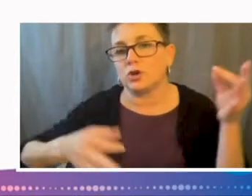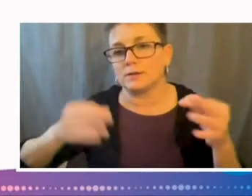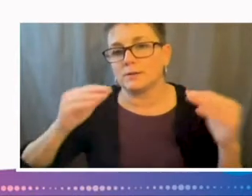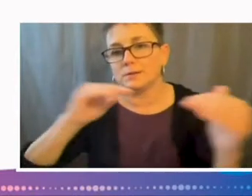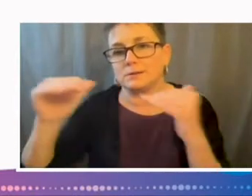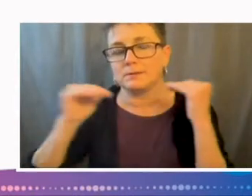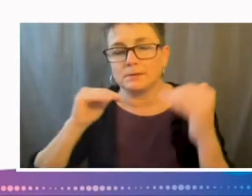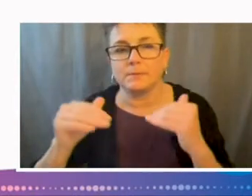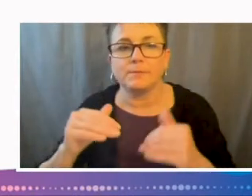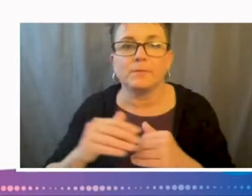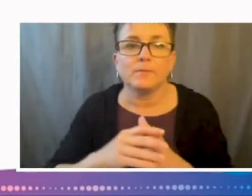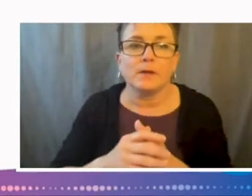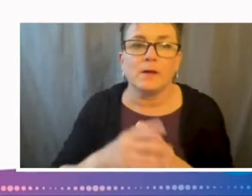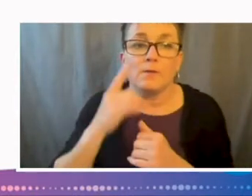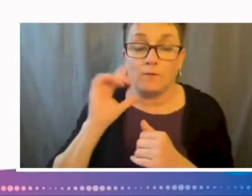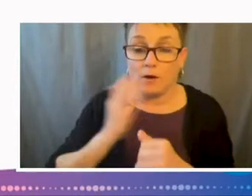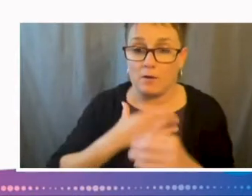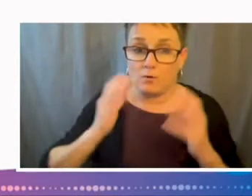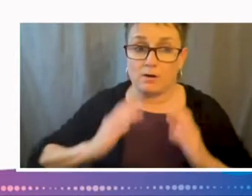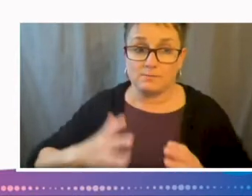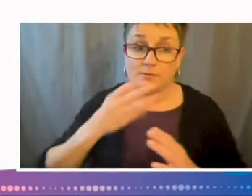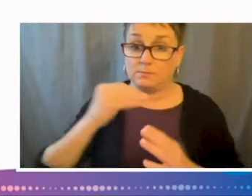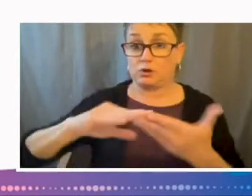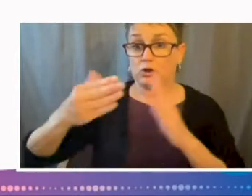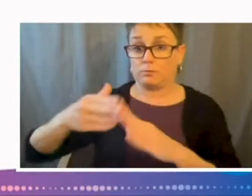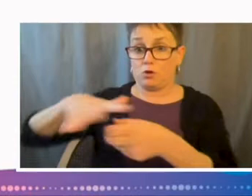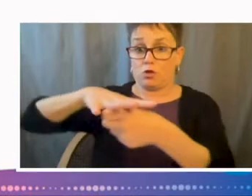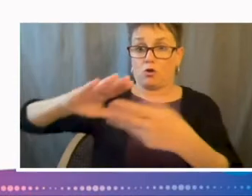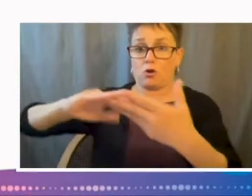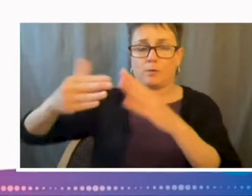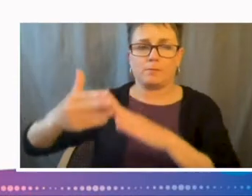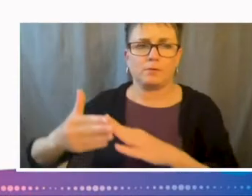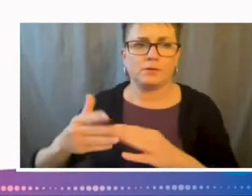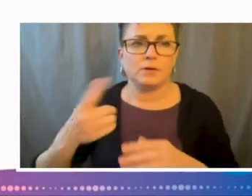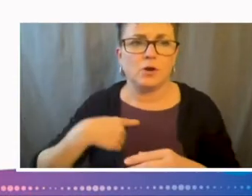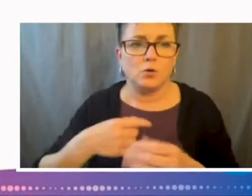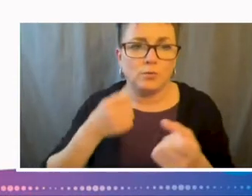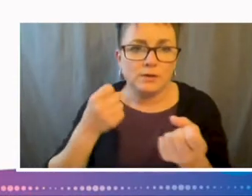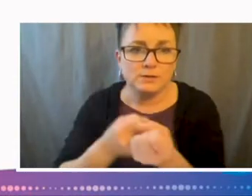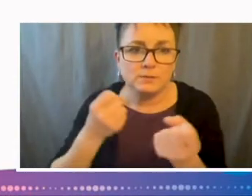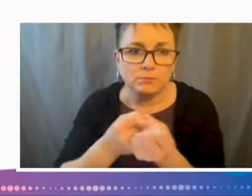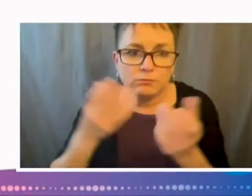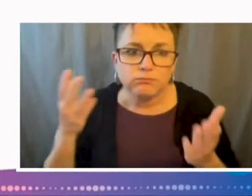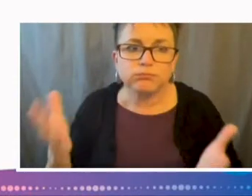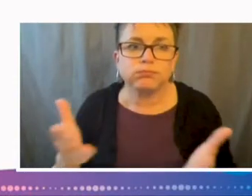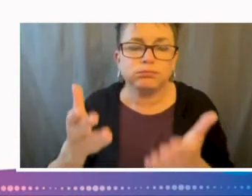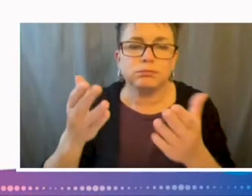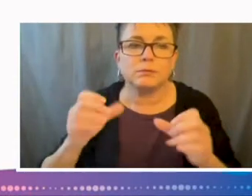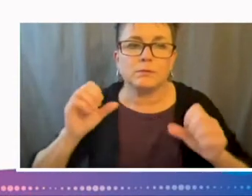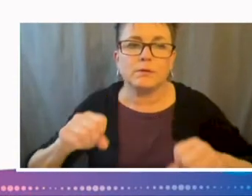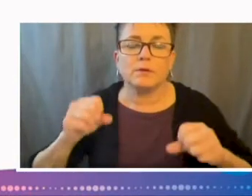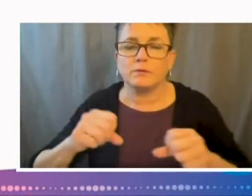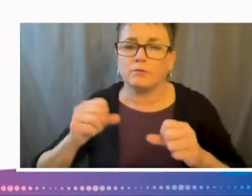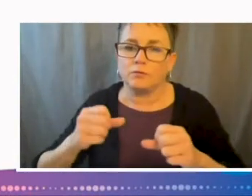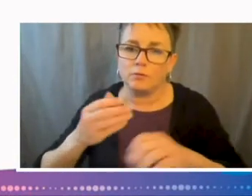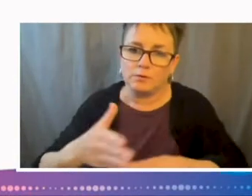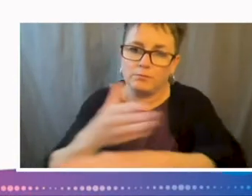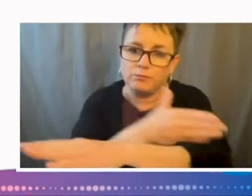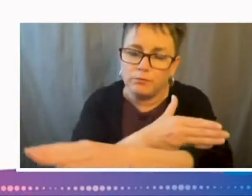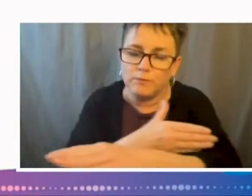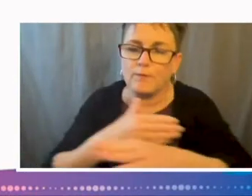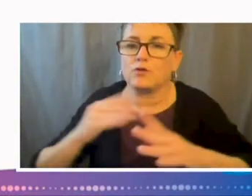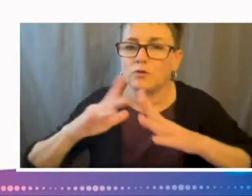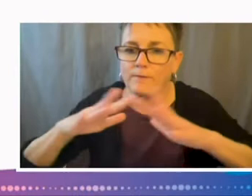our customers and communities. We support our organization's efforts to enhance our diversity and ensure an equitable and